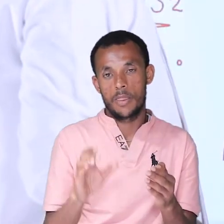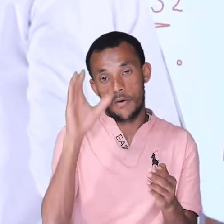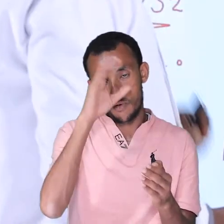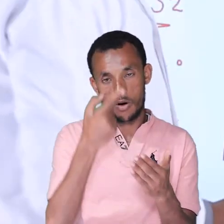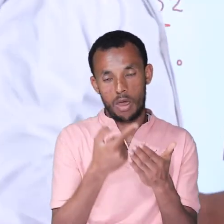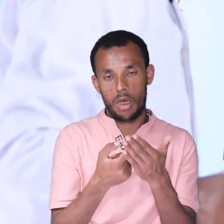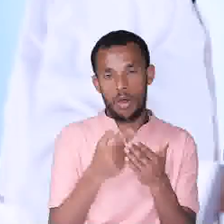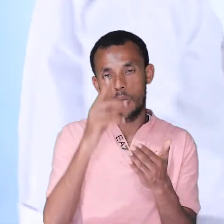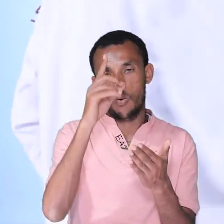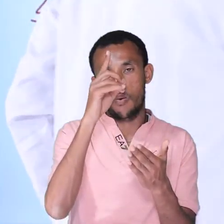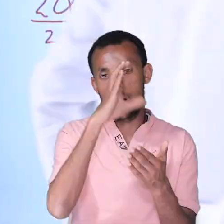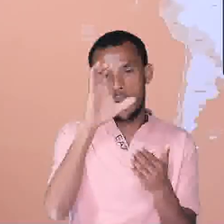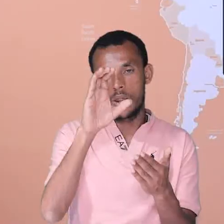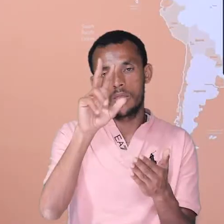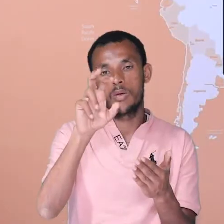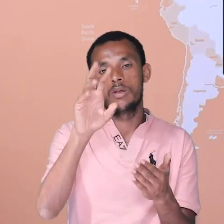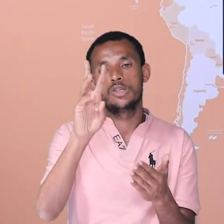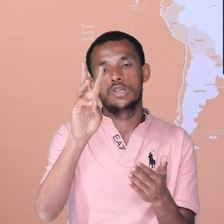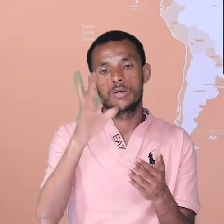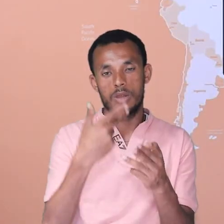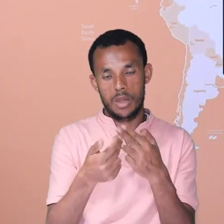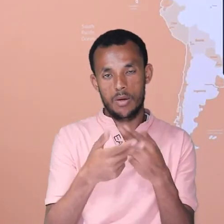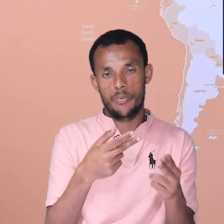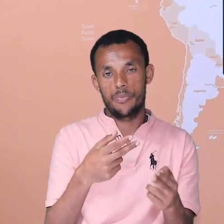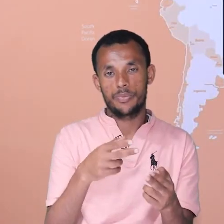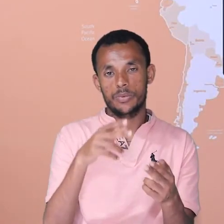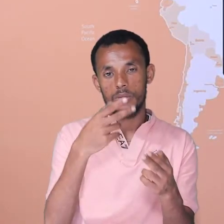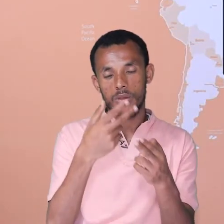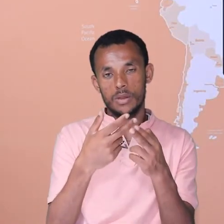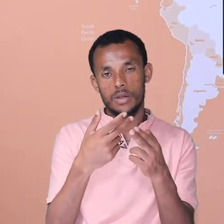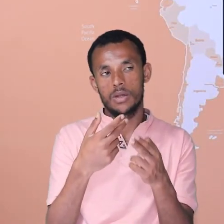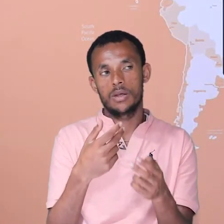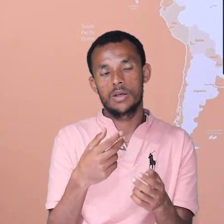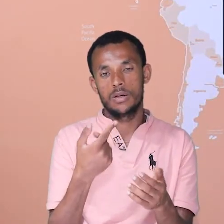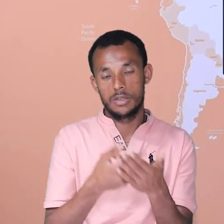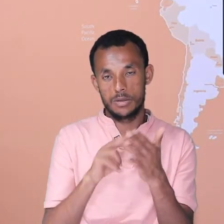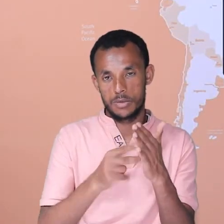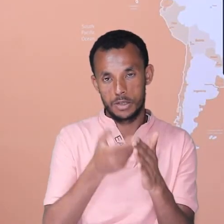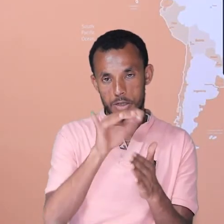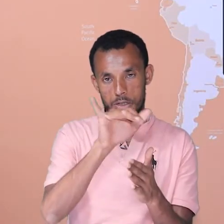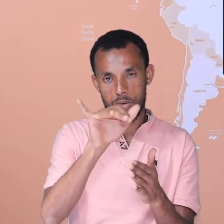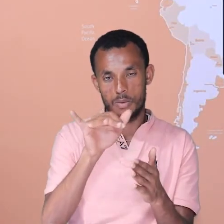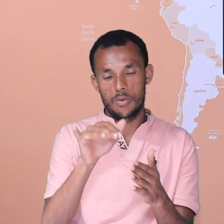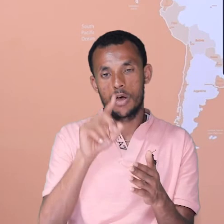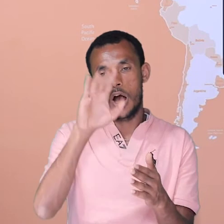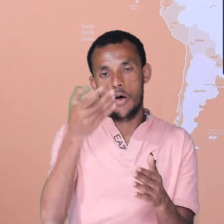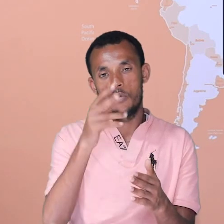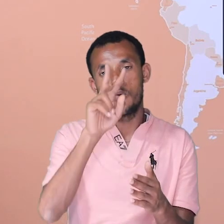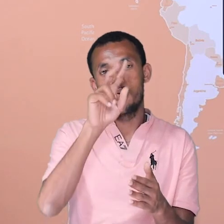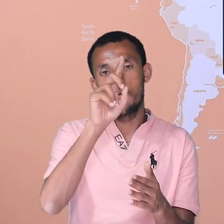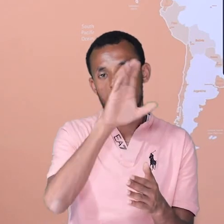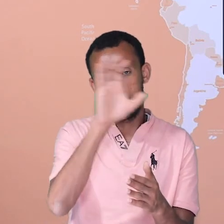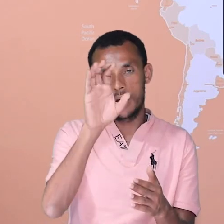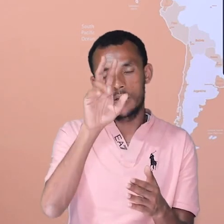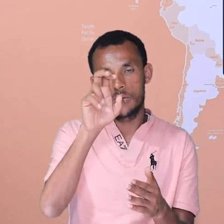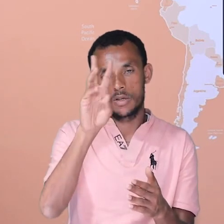found here, 126 multiplied by 126 degree. This means the same as what is half of